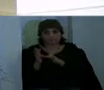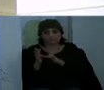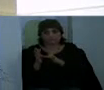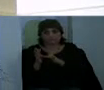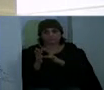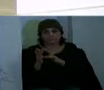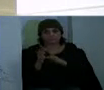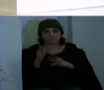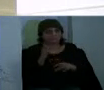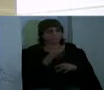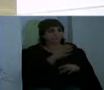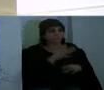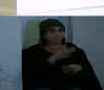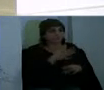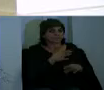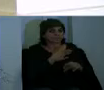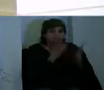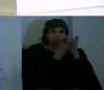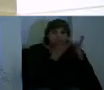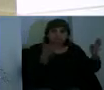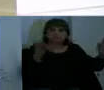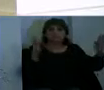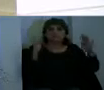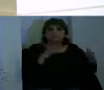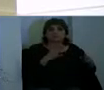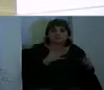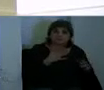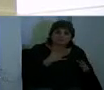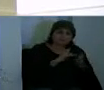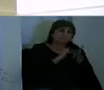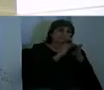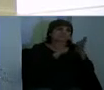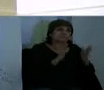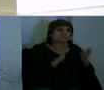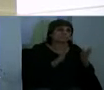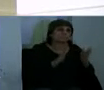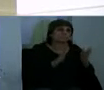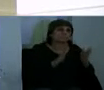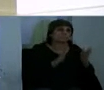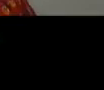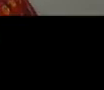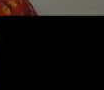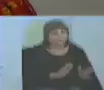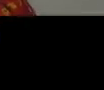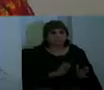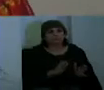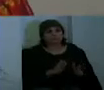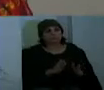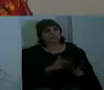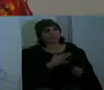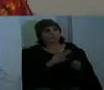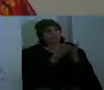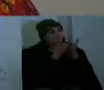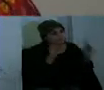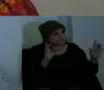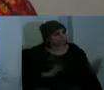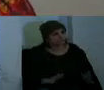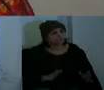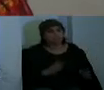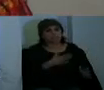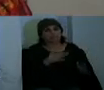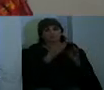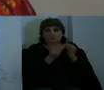You are my fortress. You are my vindicator. You are my creator. You are my deliverer. You are